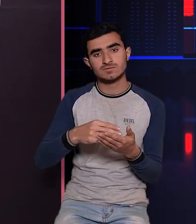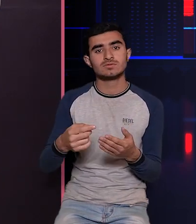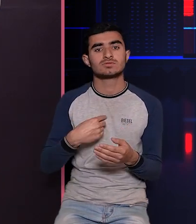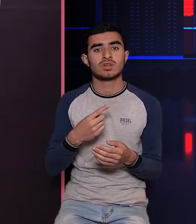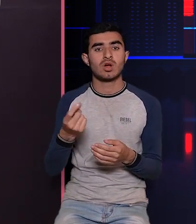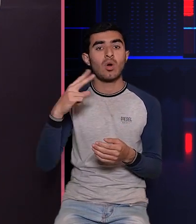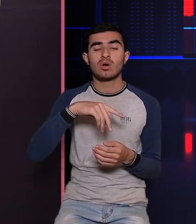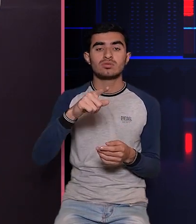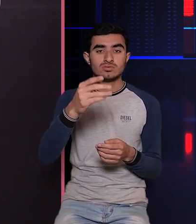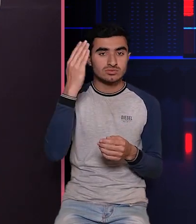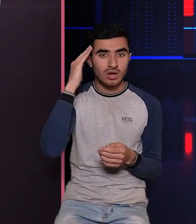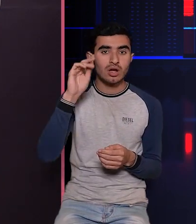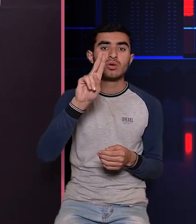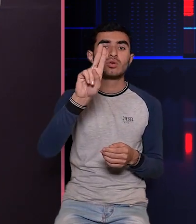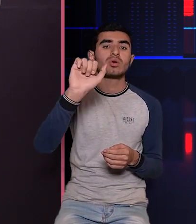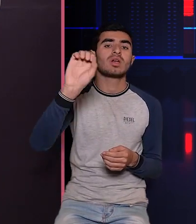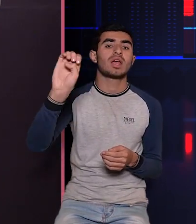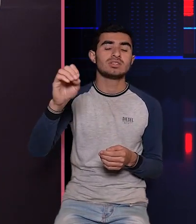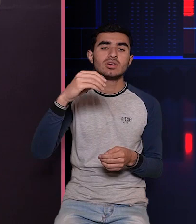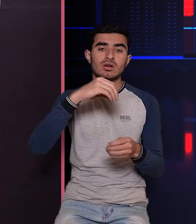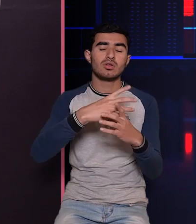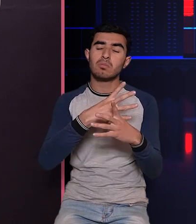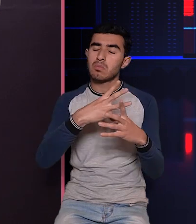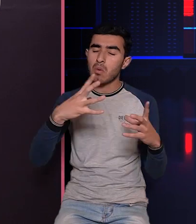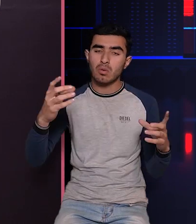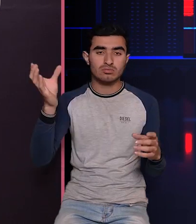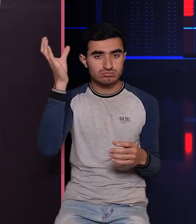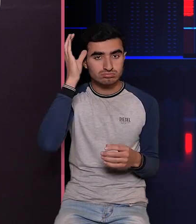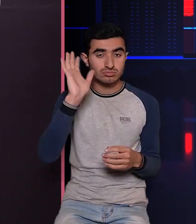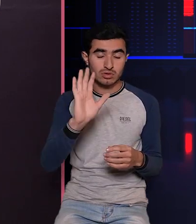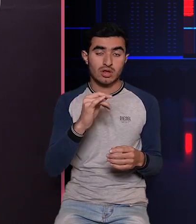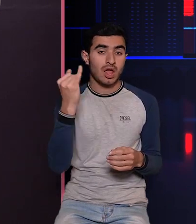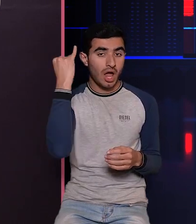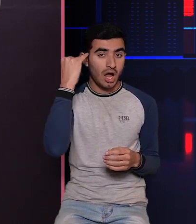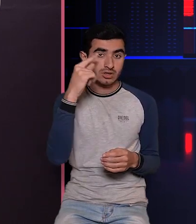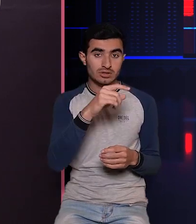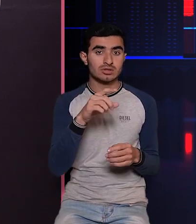and study what was happening in our part of the world.